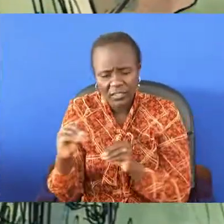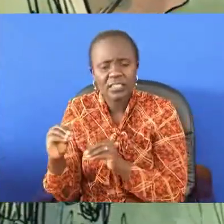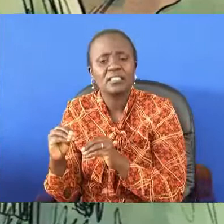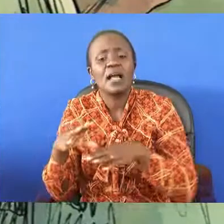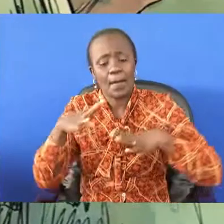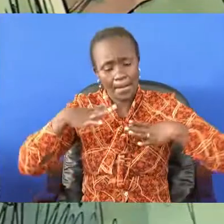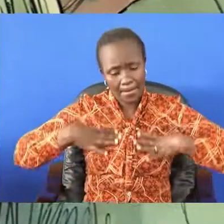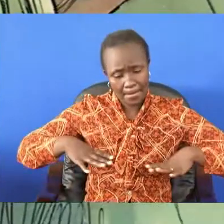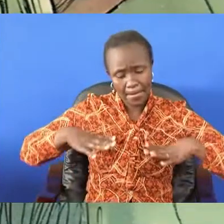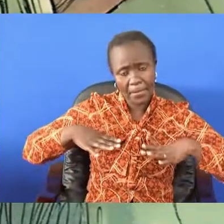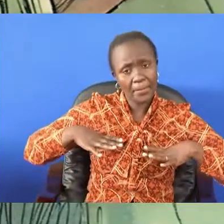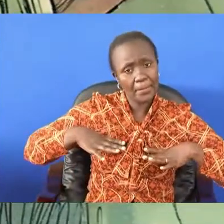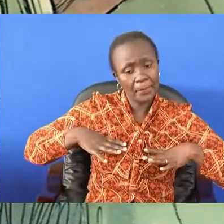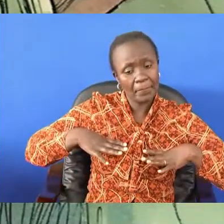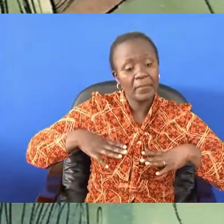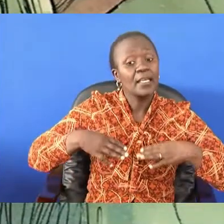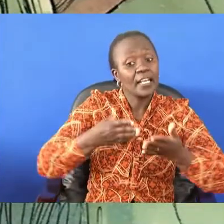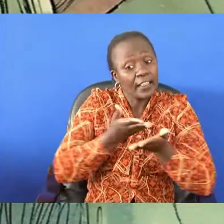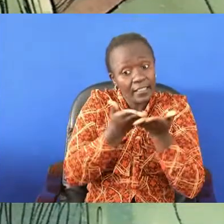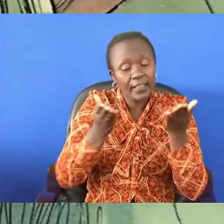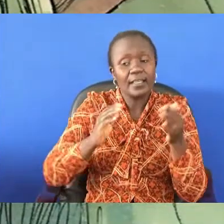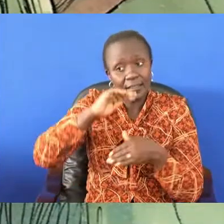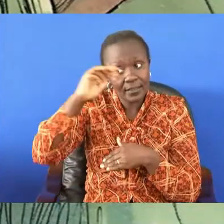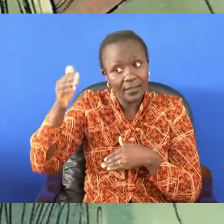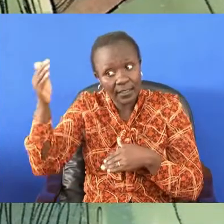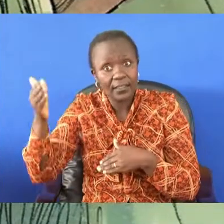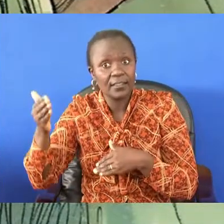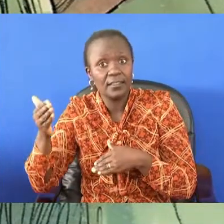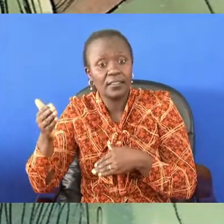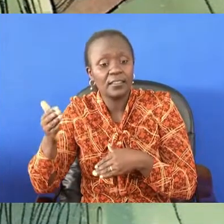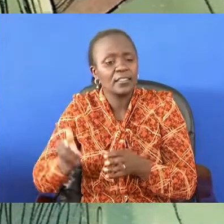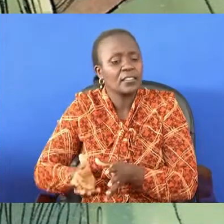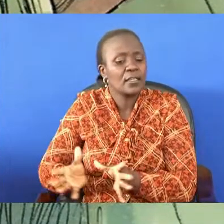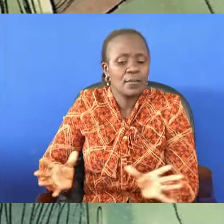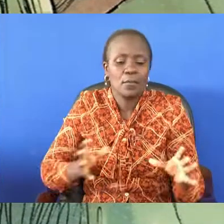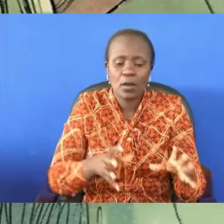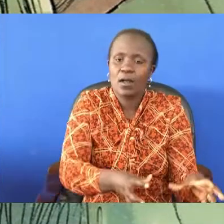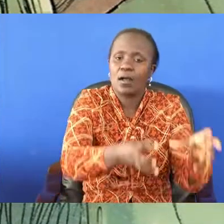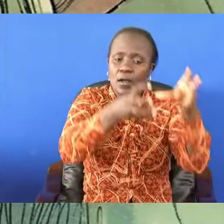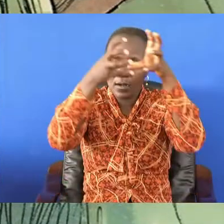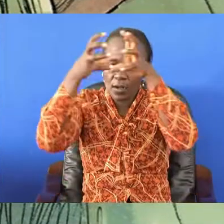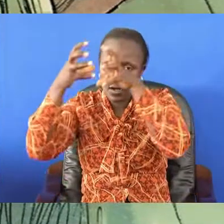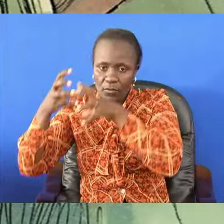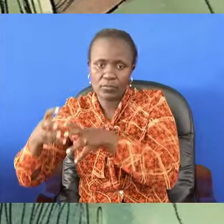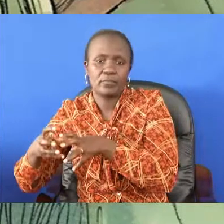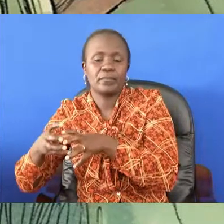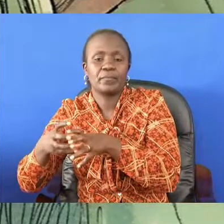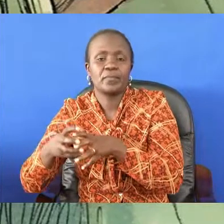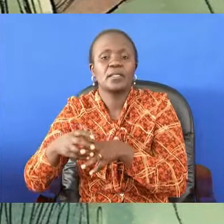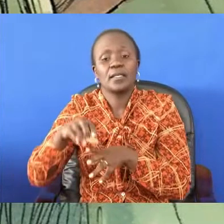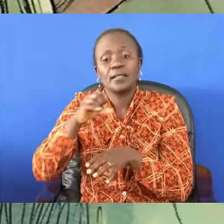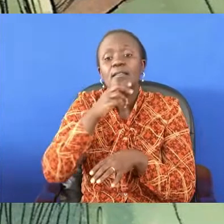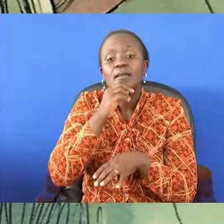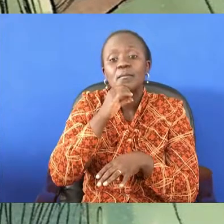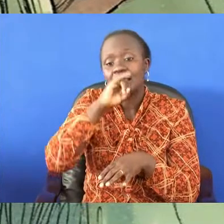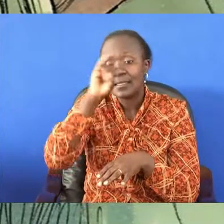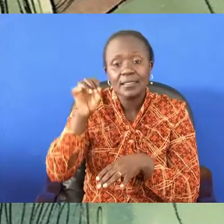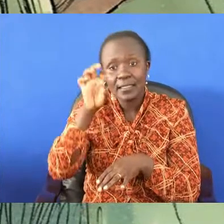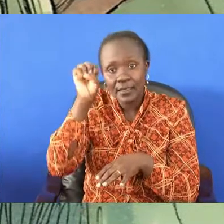men in this city and go and get him out of the cistern.